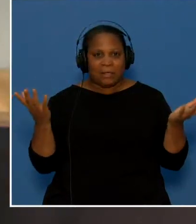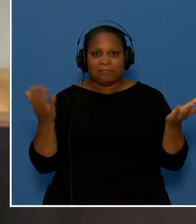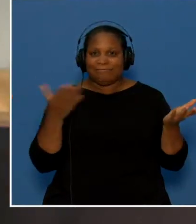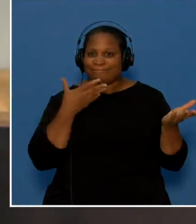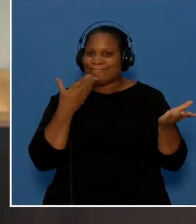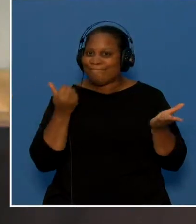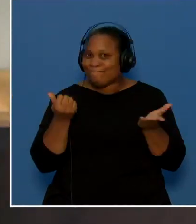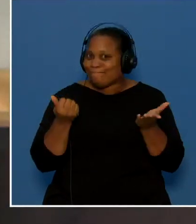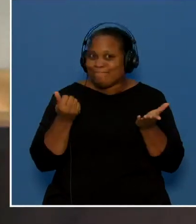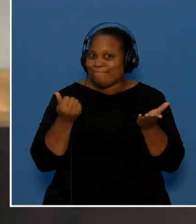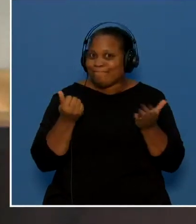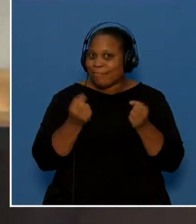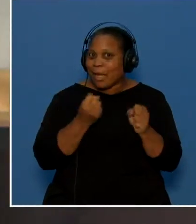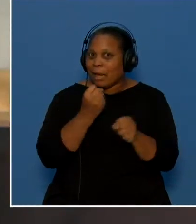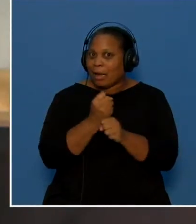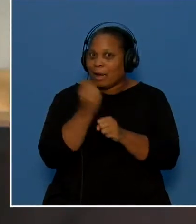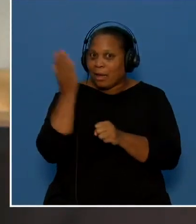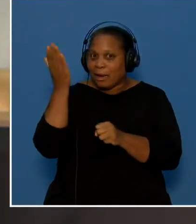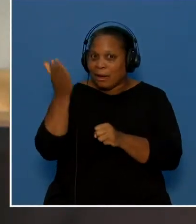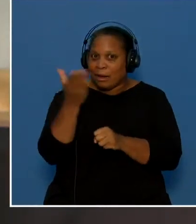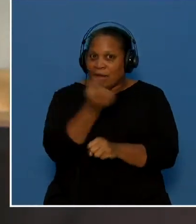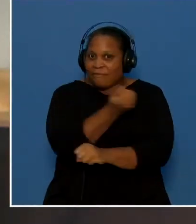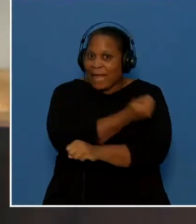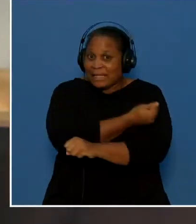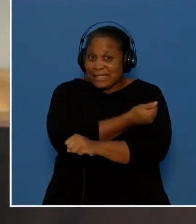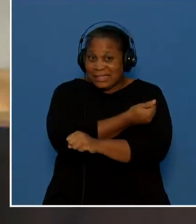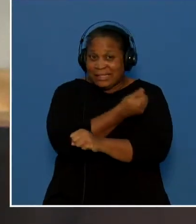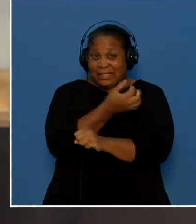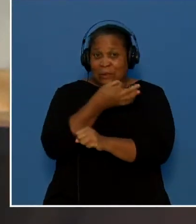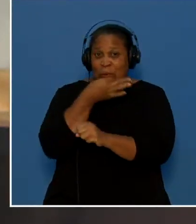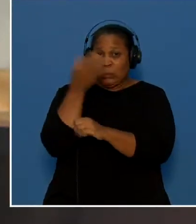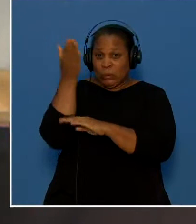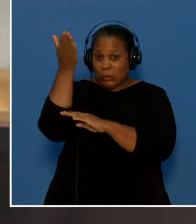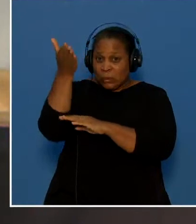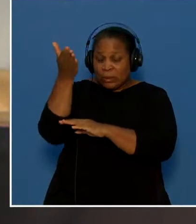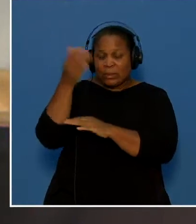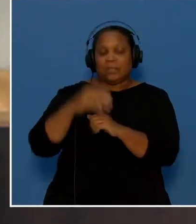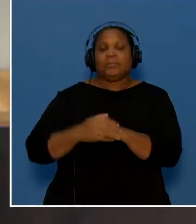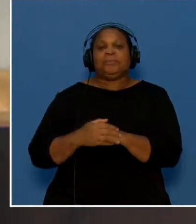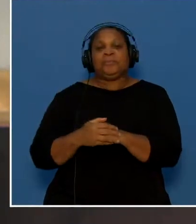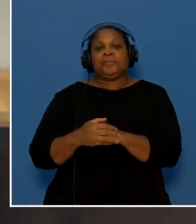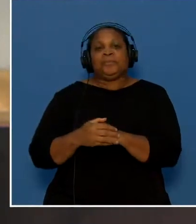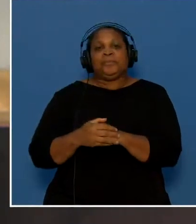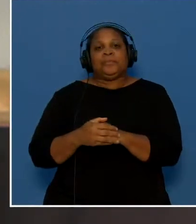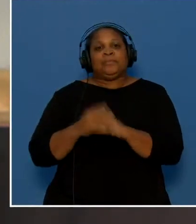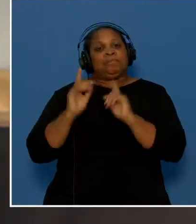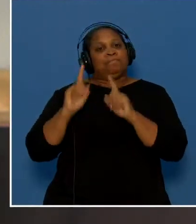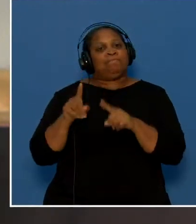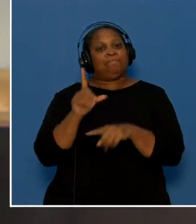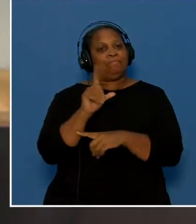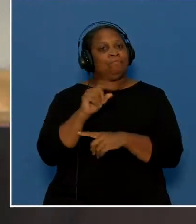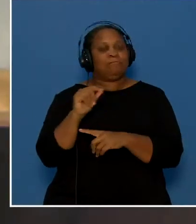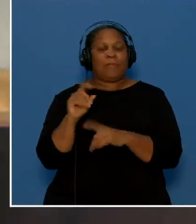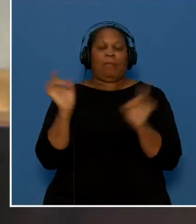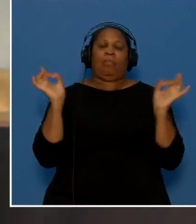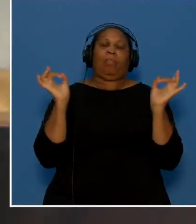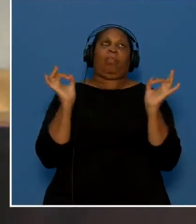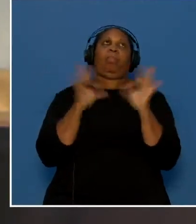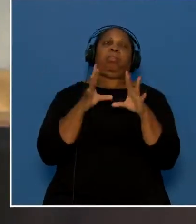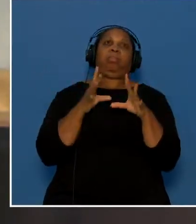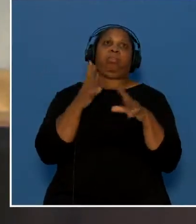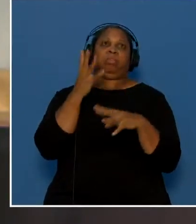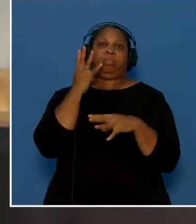better year ahead with the vaccine on the horizon? You know, Don, 2020 has been a horrendous year for many, many